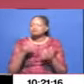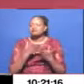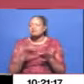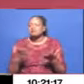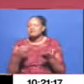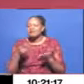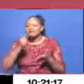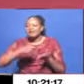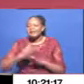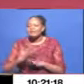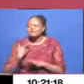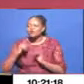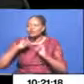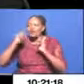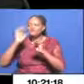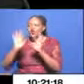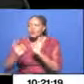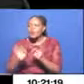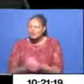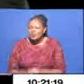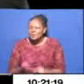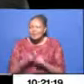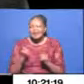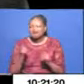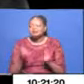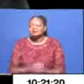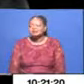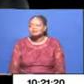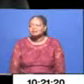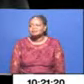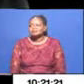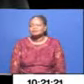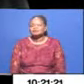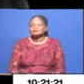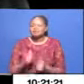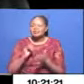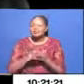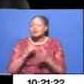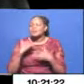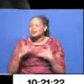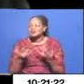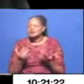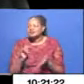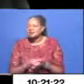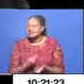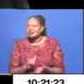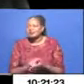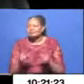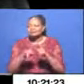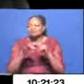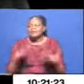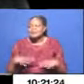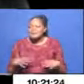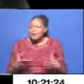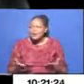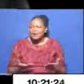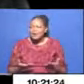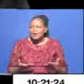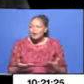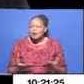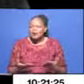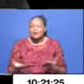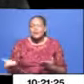for nominations. But the games that are played, Safim, is that the same people, you know, I'm just going back to what